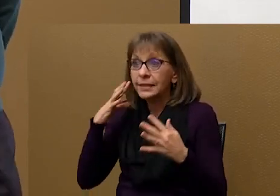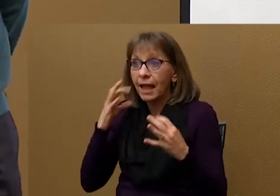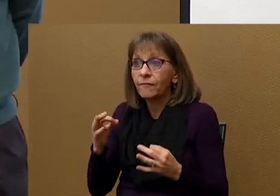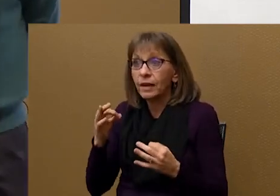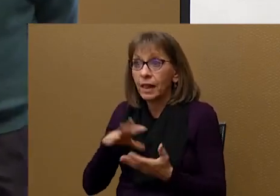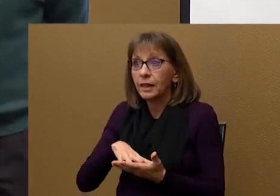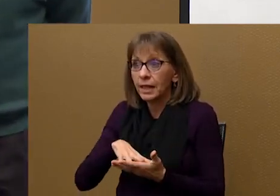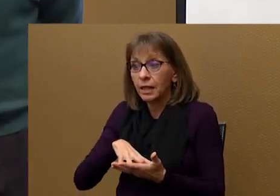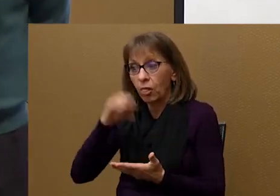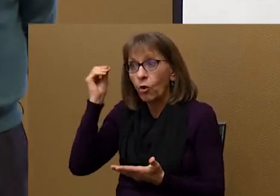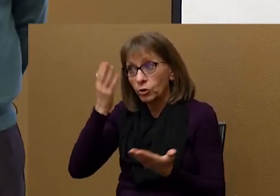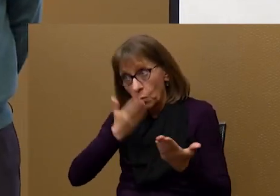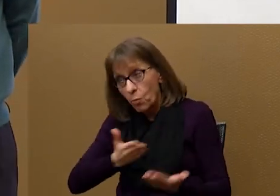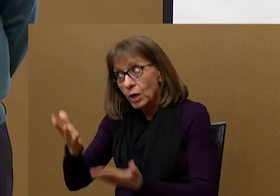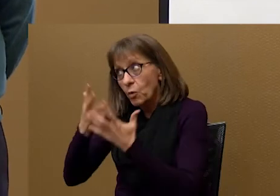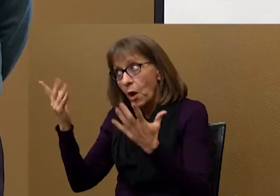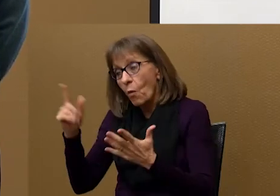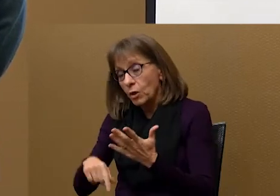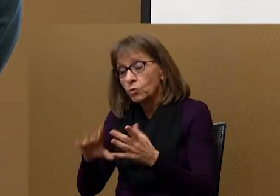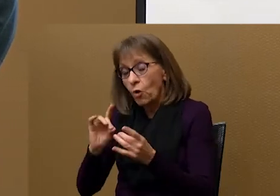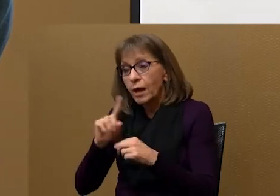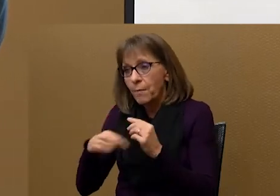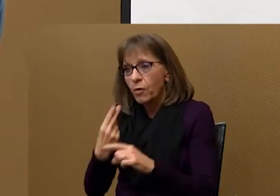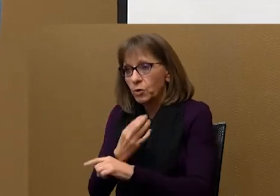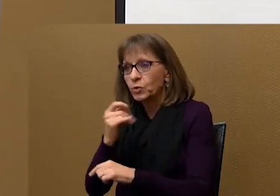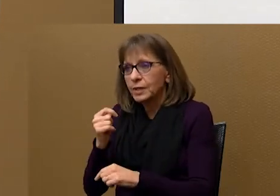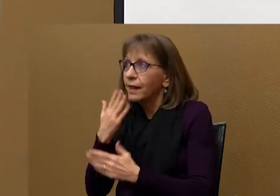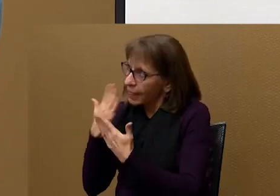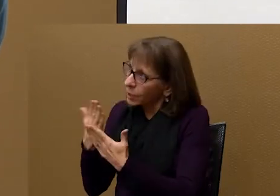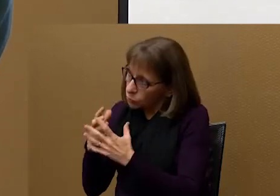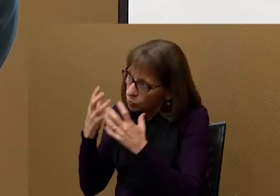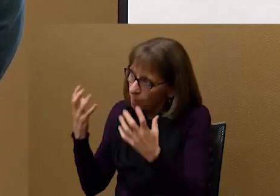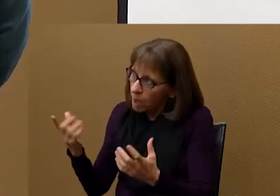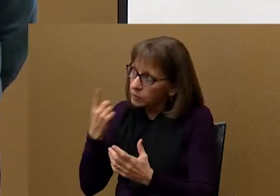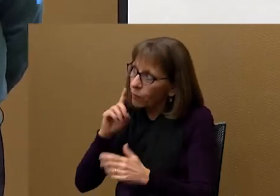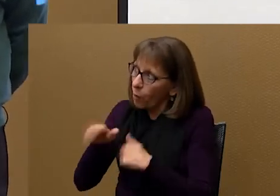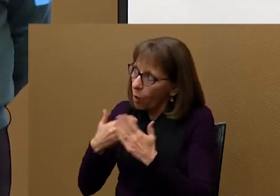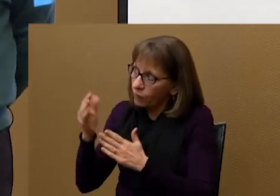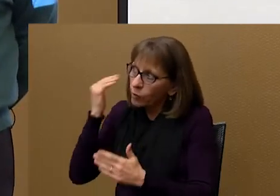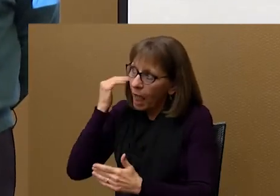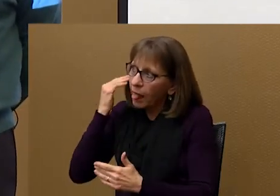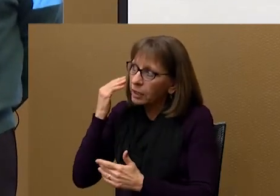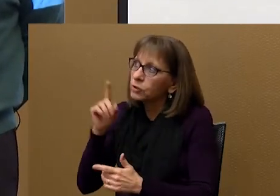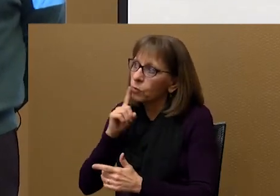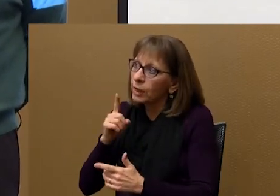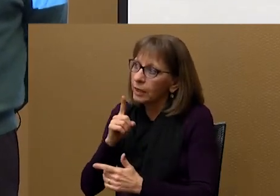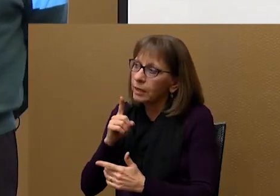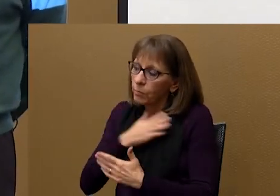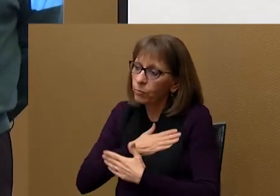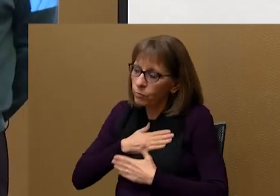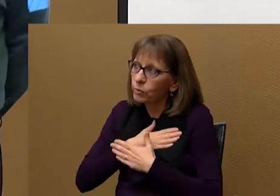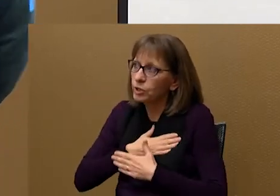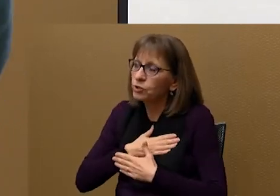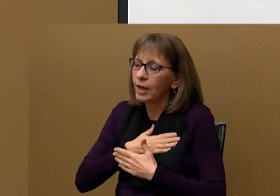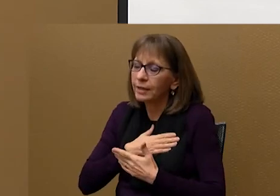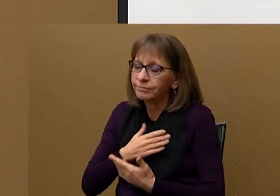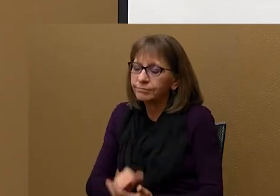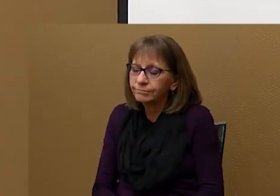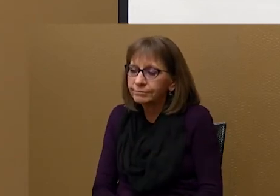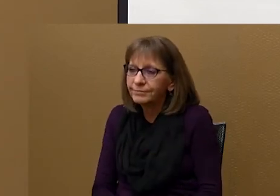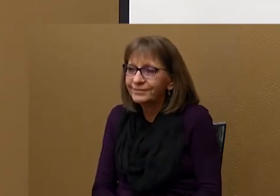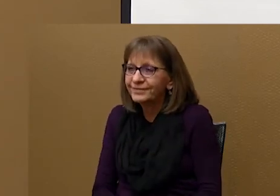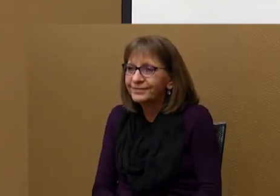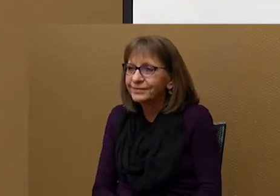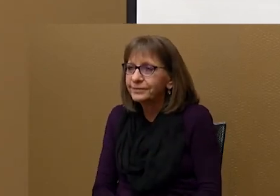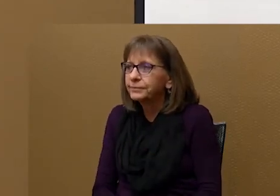take away so much of what you said. And I just thank you so much for all of your knowledge. I really look forward to reading more about your research.